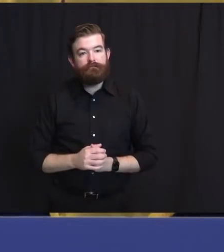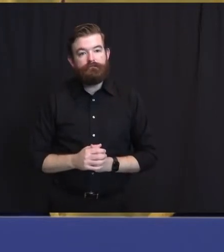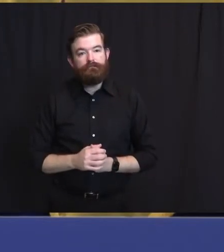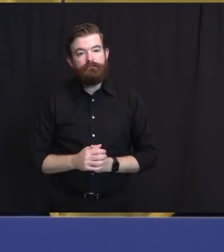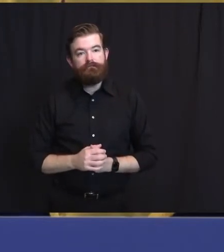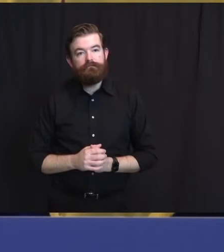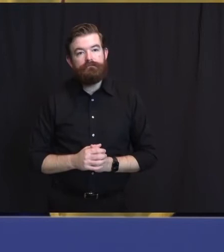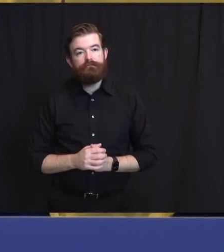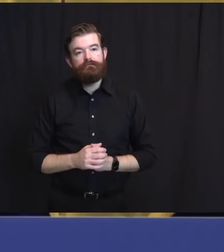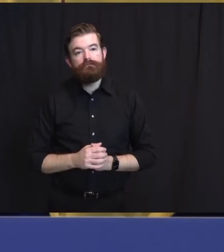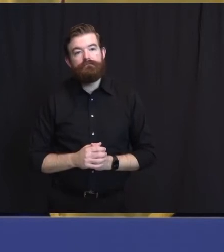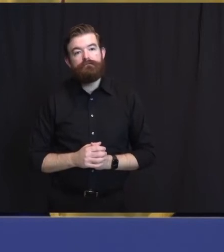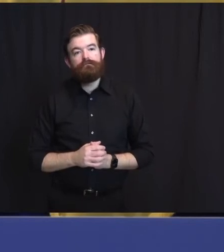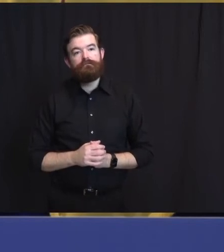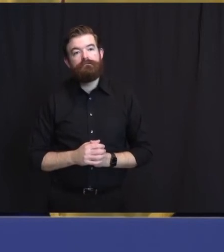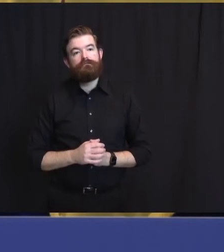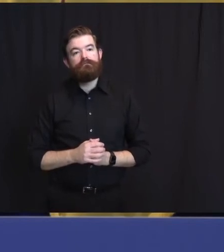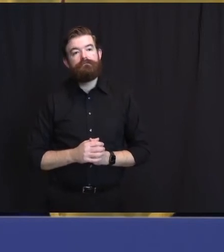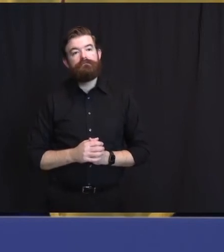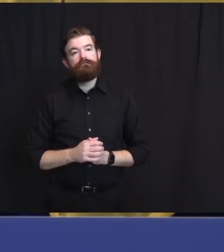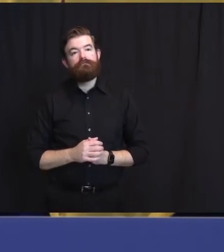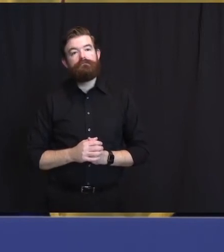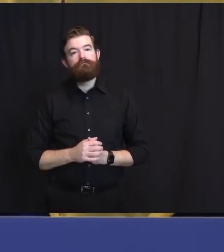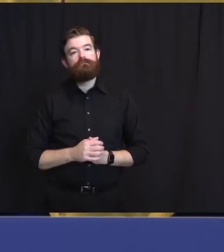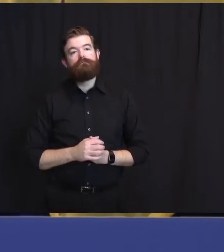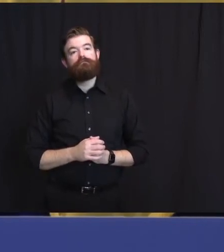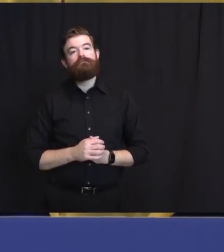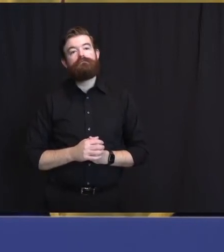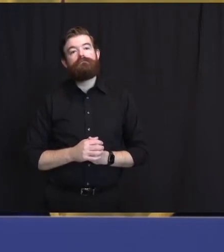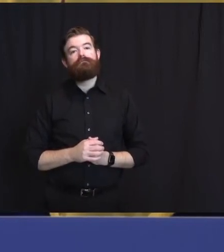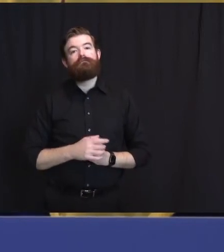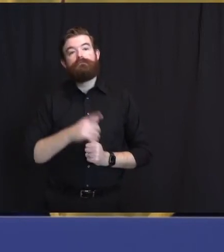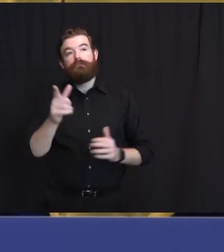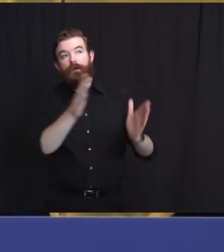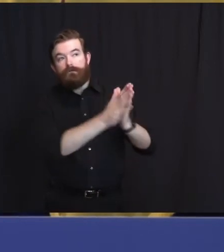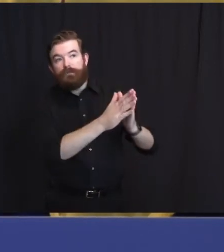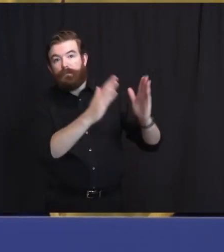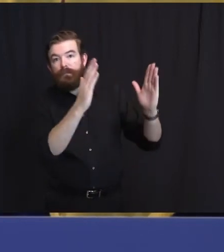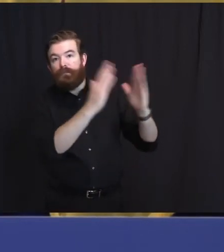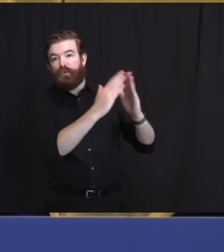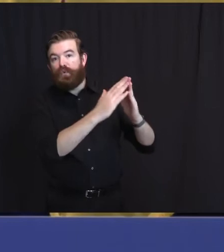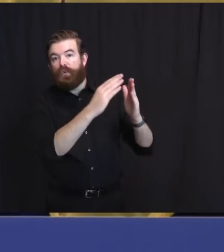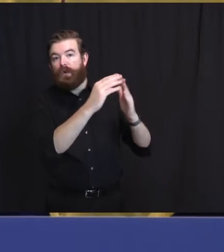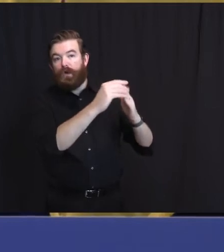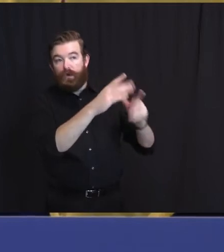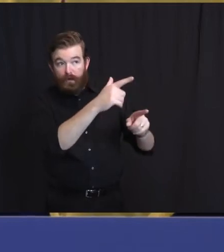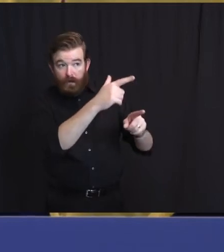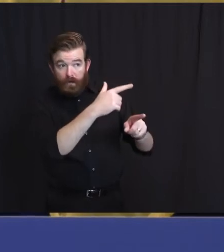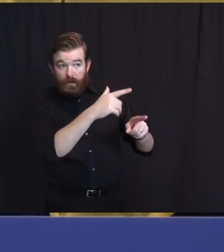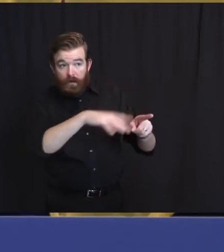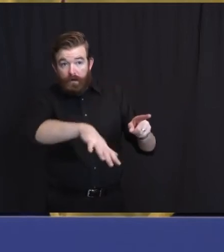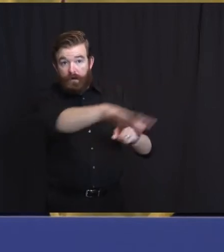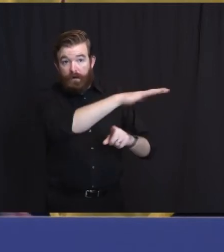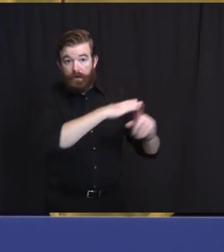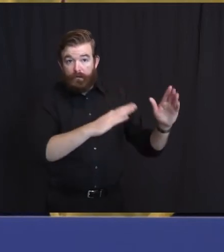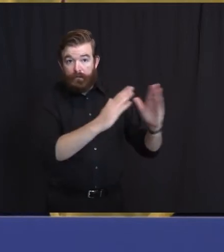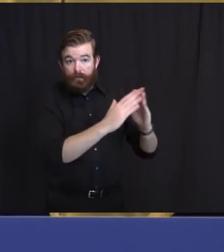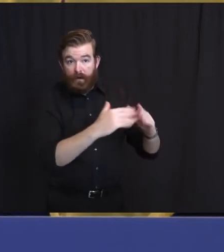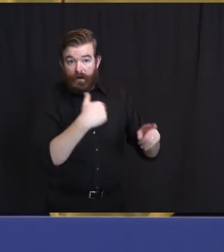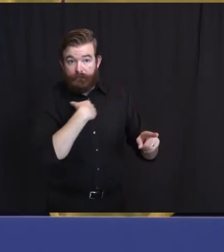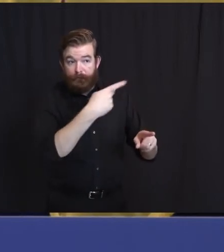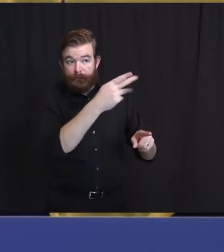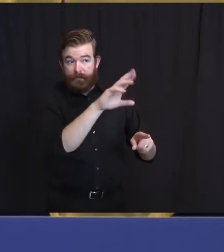pre-K and we're expanding, it becomes yet another magnet for those particular communities. I can't wait till the entire